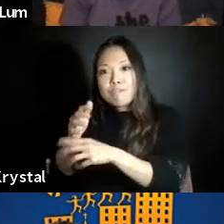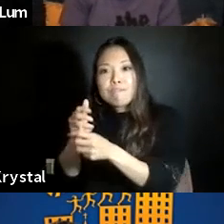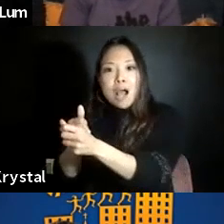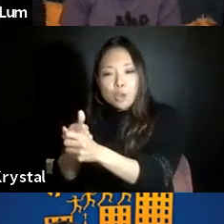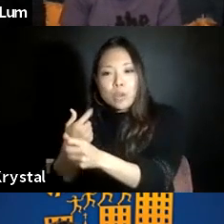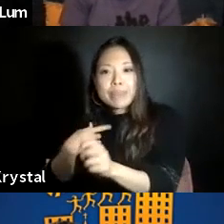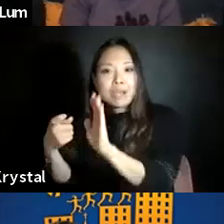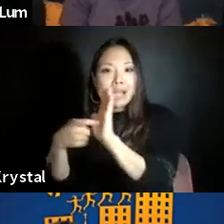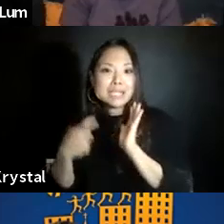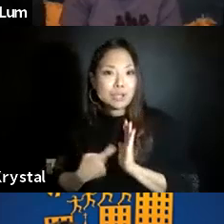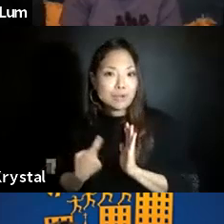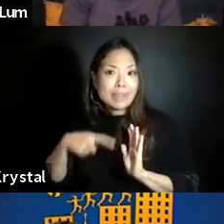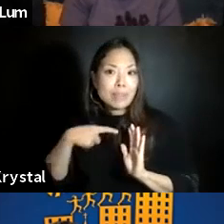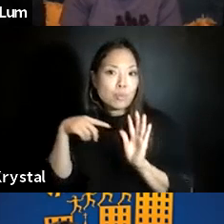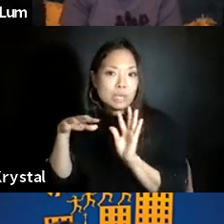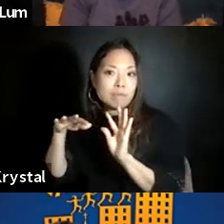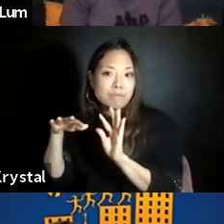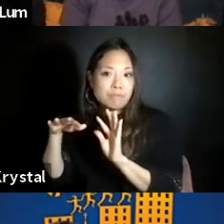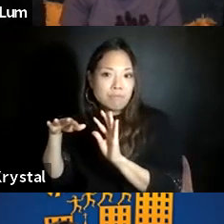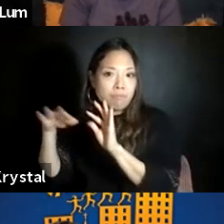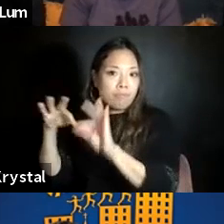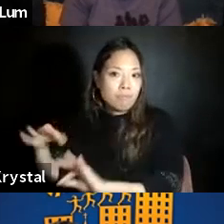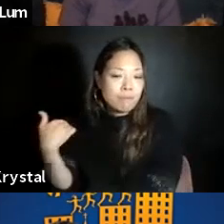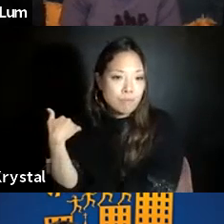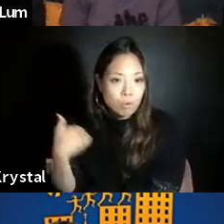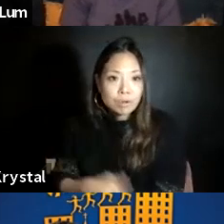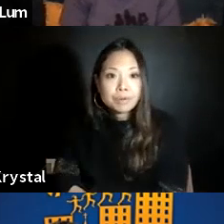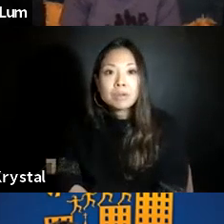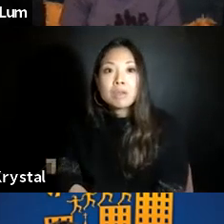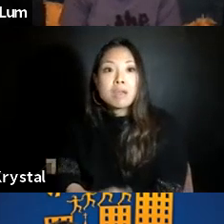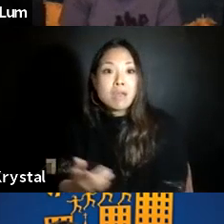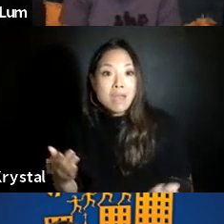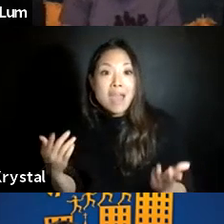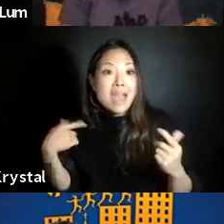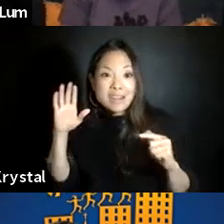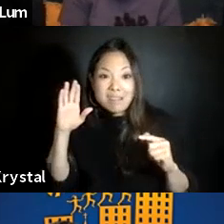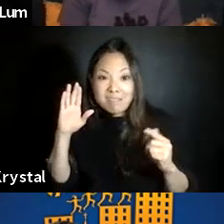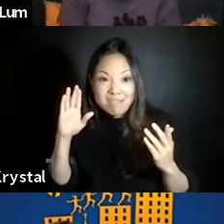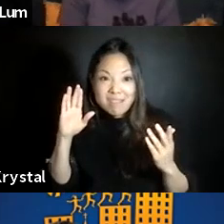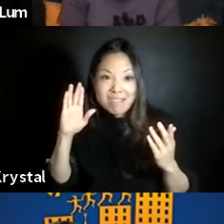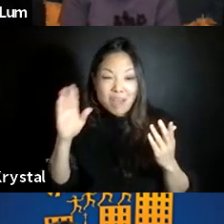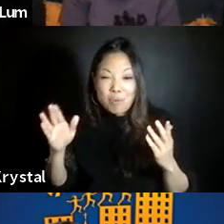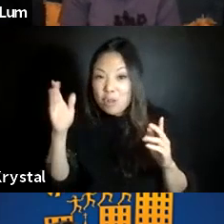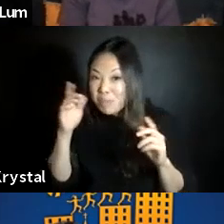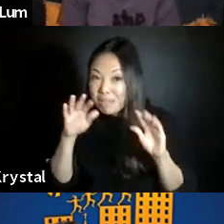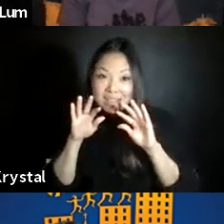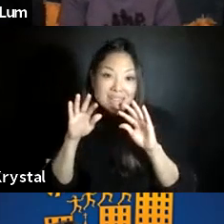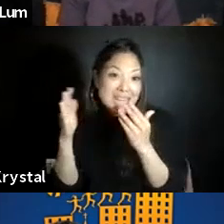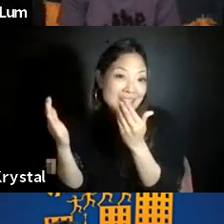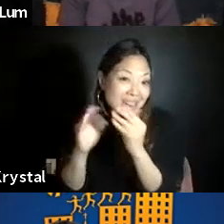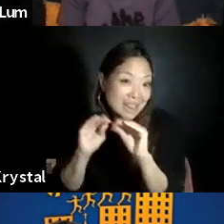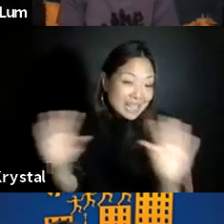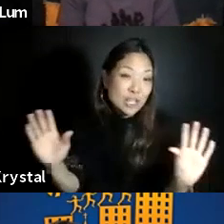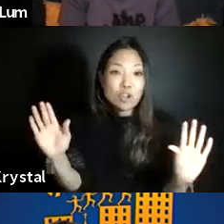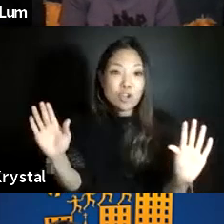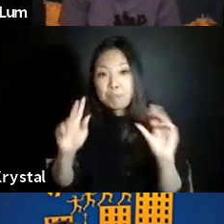that can be explained. It can be put out so even the Globe gets it. And we might be able to move forward.